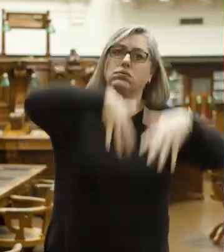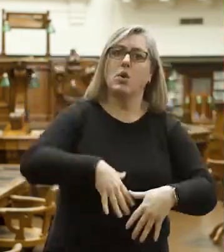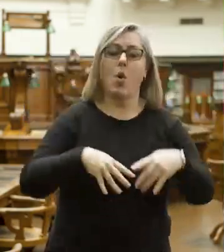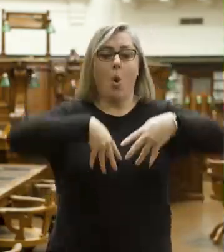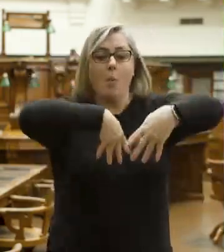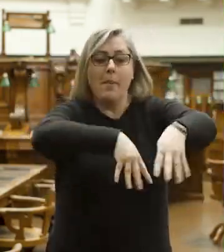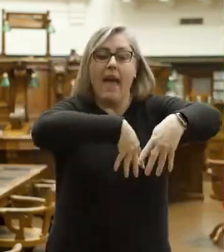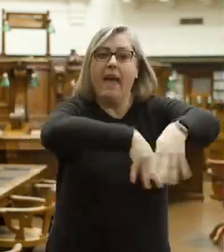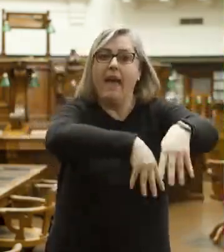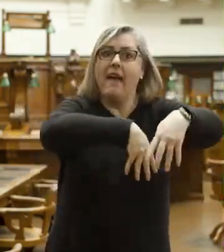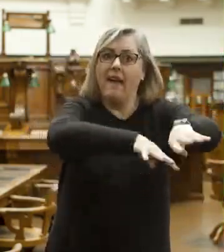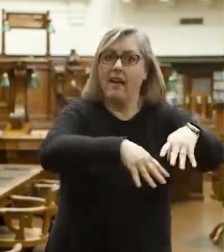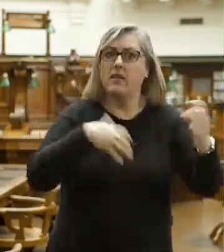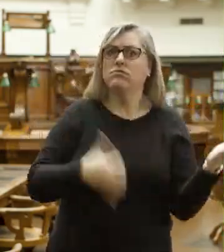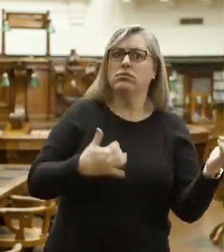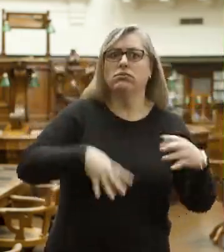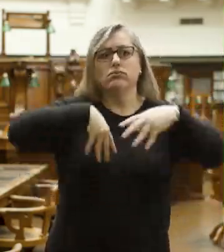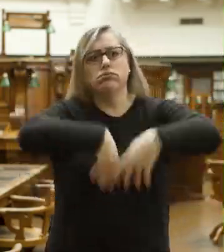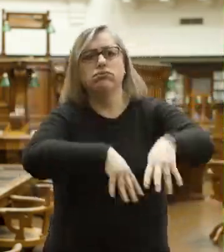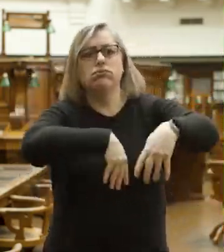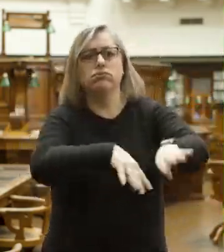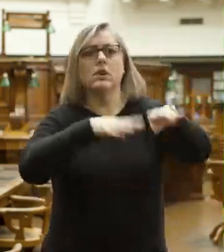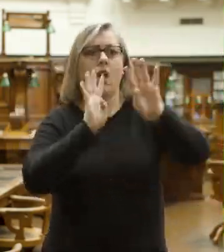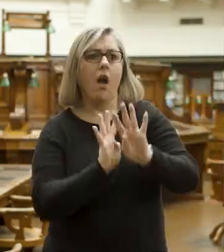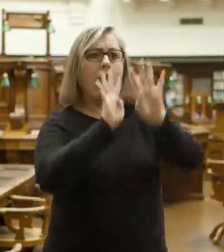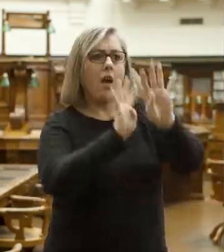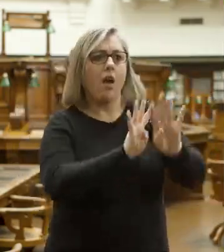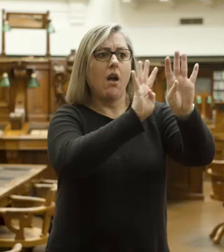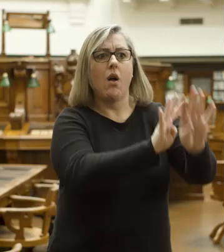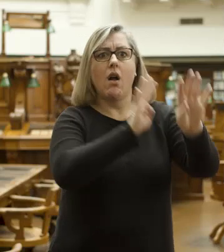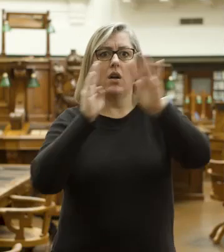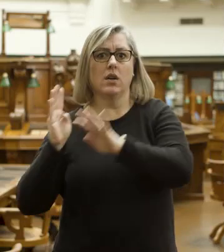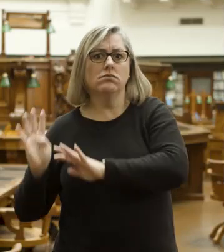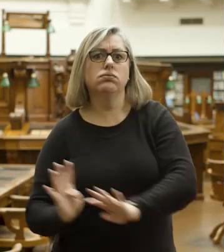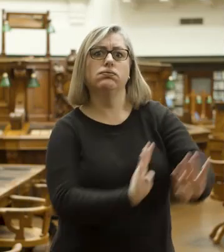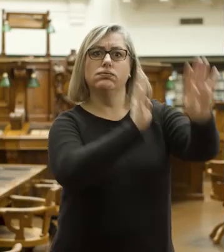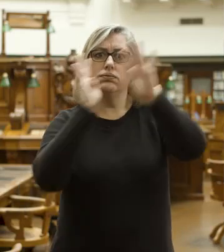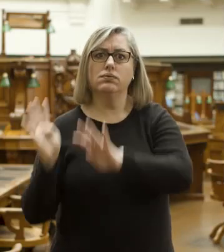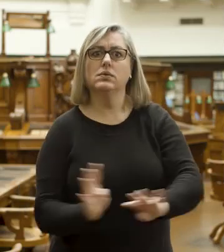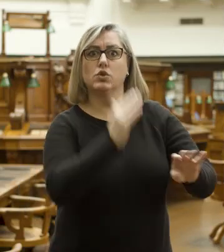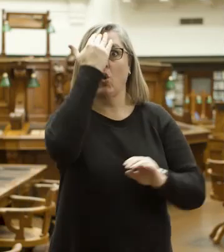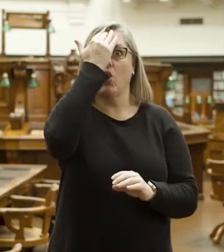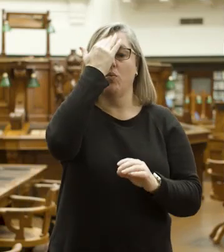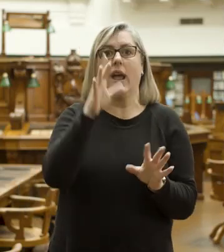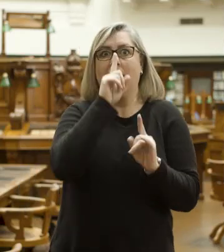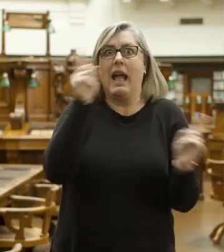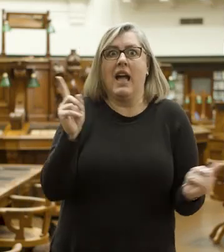a marching band, a big enough marching band that's marching by you and they just keep walking and walking and walking and your brain